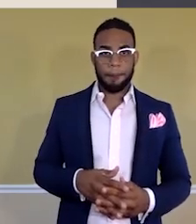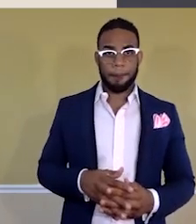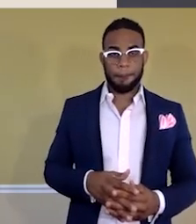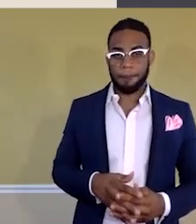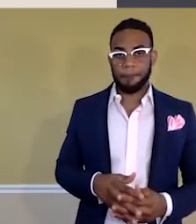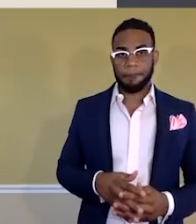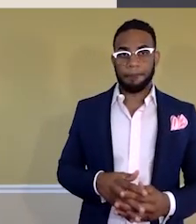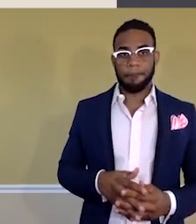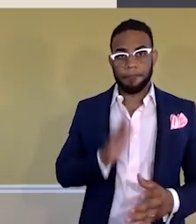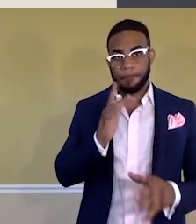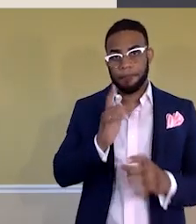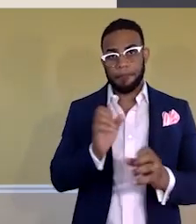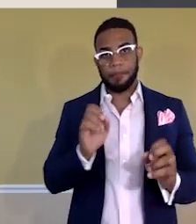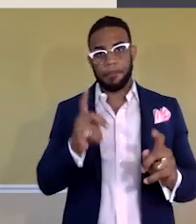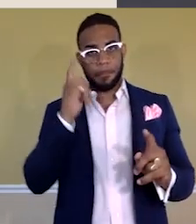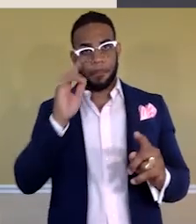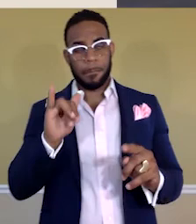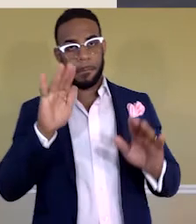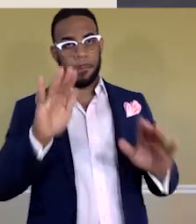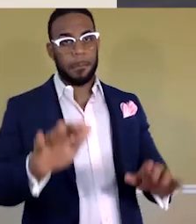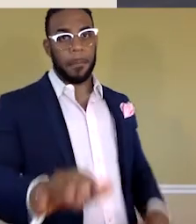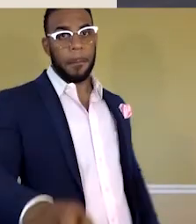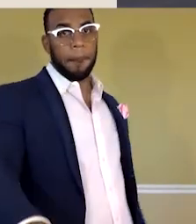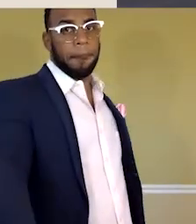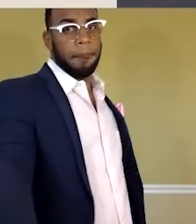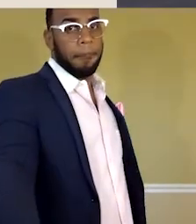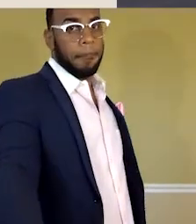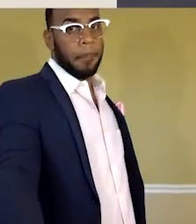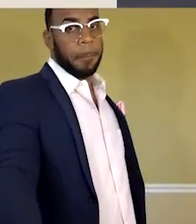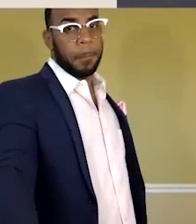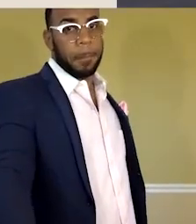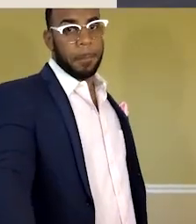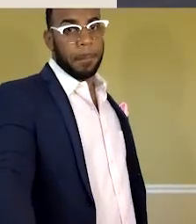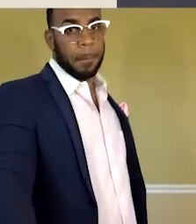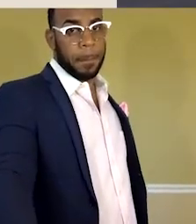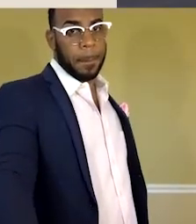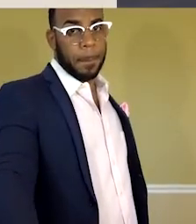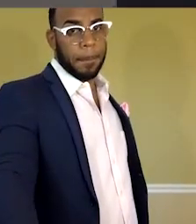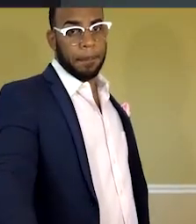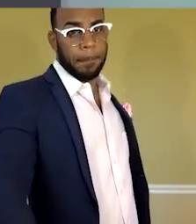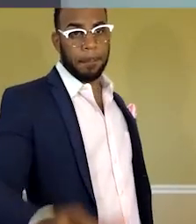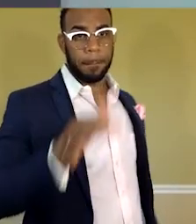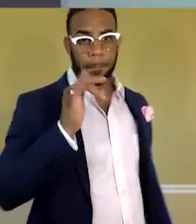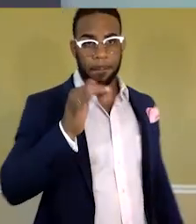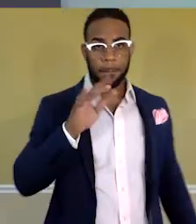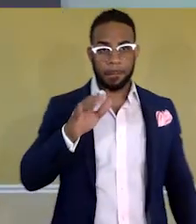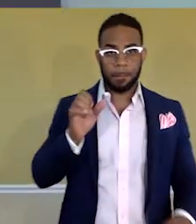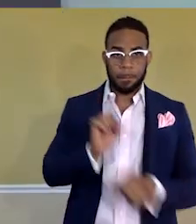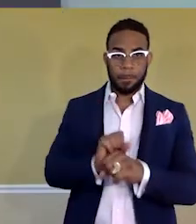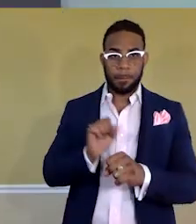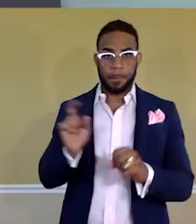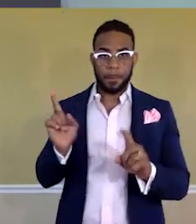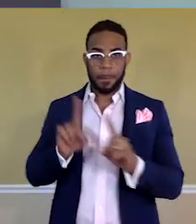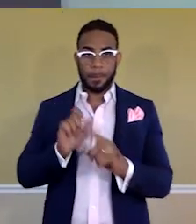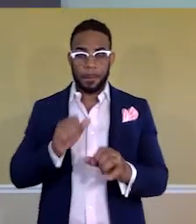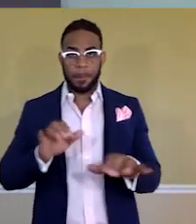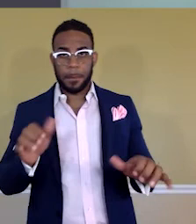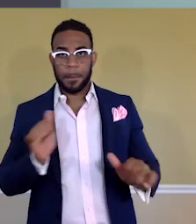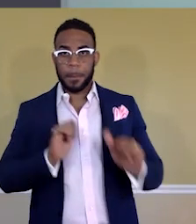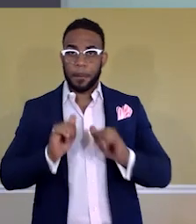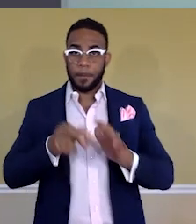We're going to take an opportunity for a drink break. And eventually at your job, you're going to come up with a performance